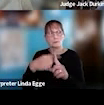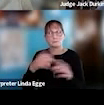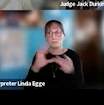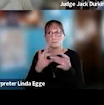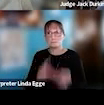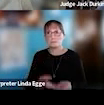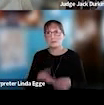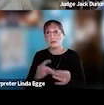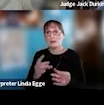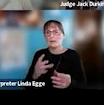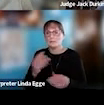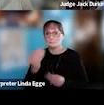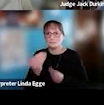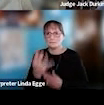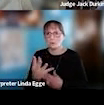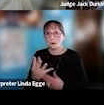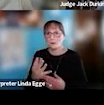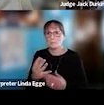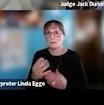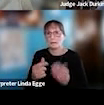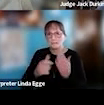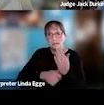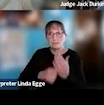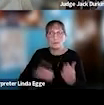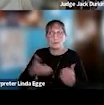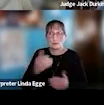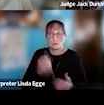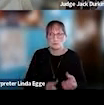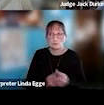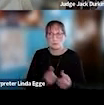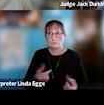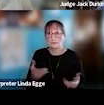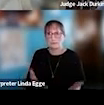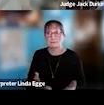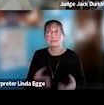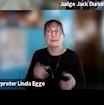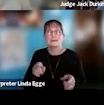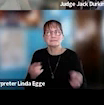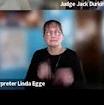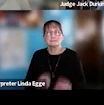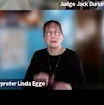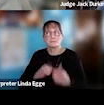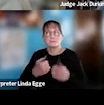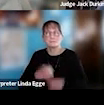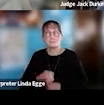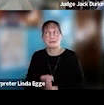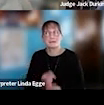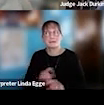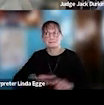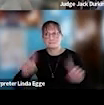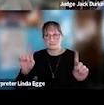informed, evidence-based, the literature is there to support us in this. This is the way that we make a difference and turn the tide.